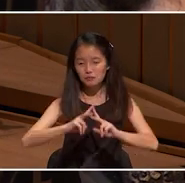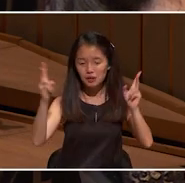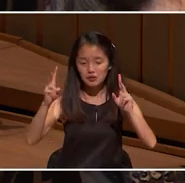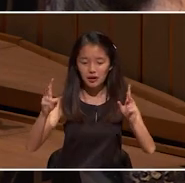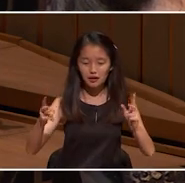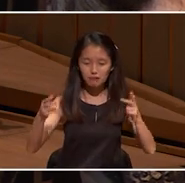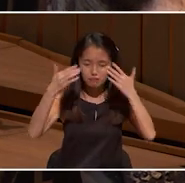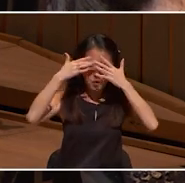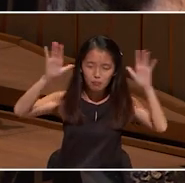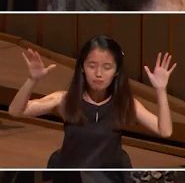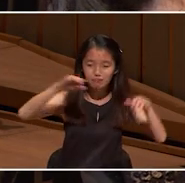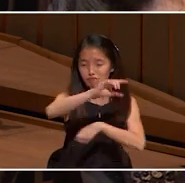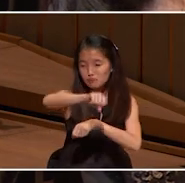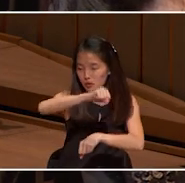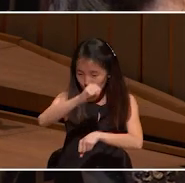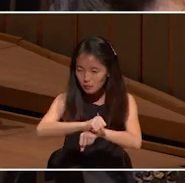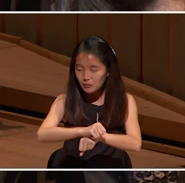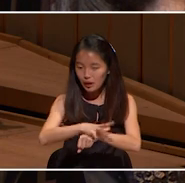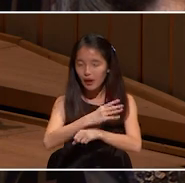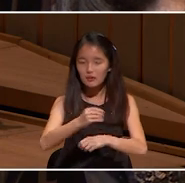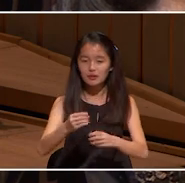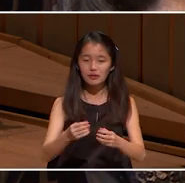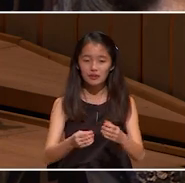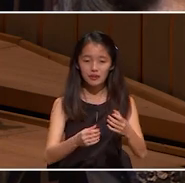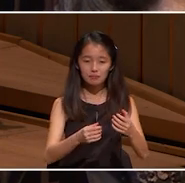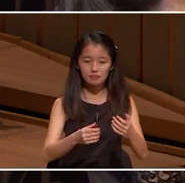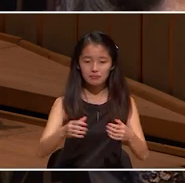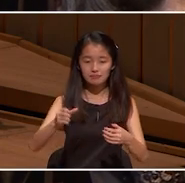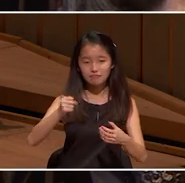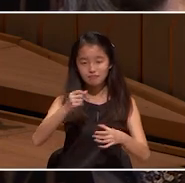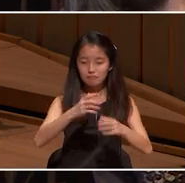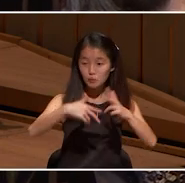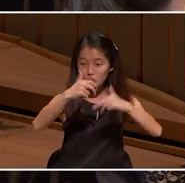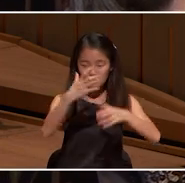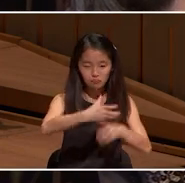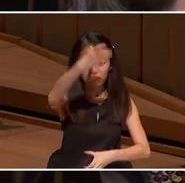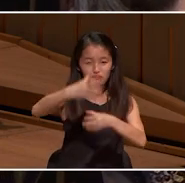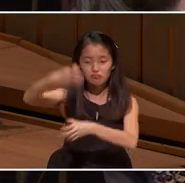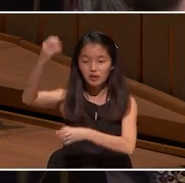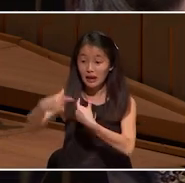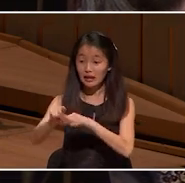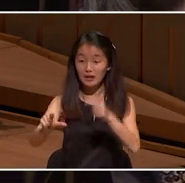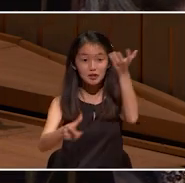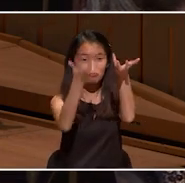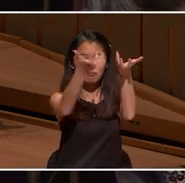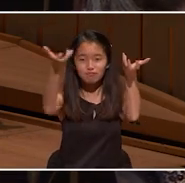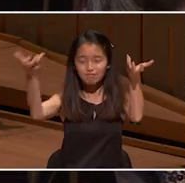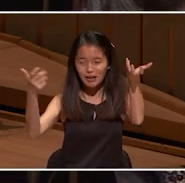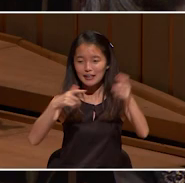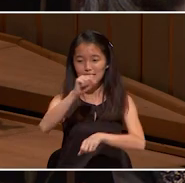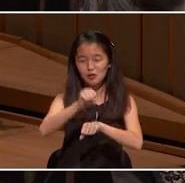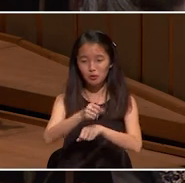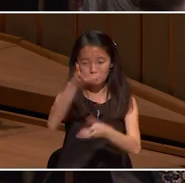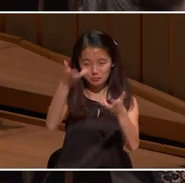groovy, scherzo idea. And in the last movement is about the bustling city life of modern